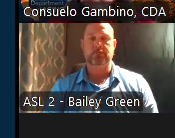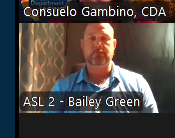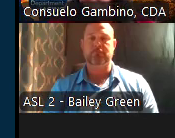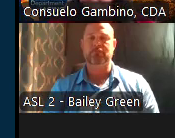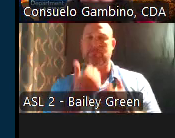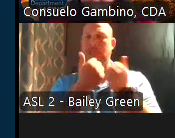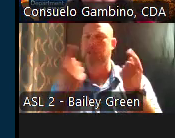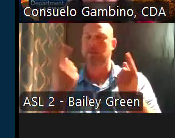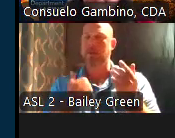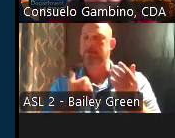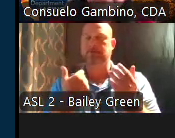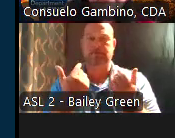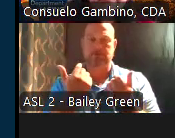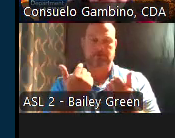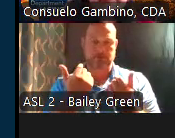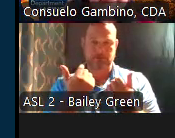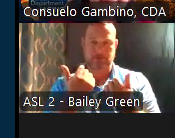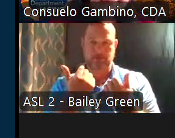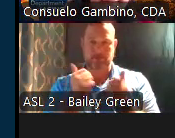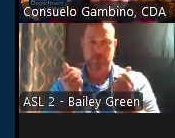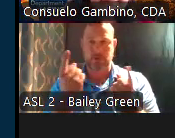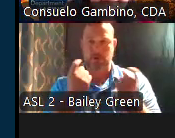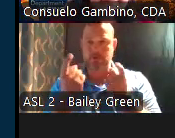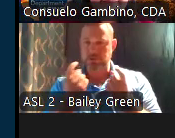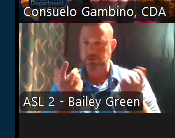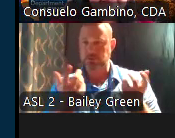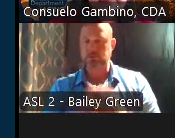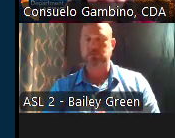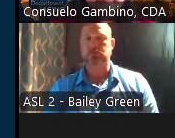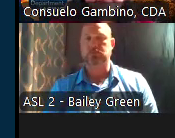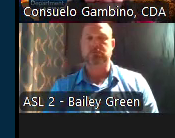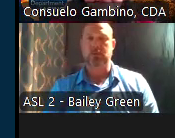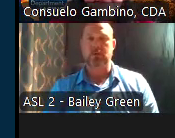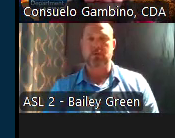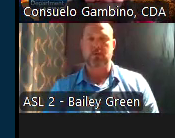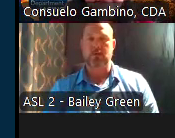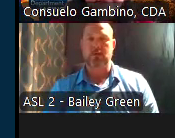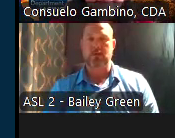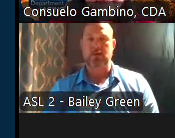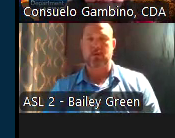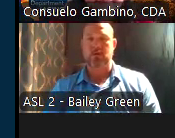Does anyone have would anyone like to ask Consuelo any questions at this time?